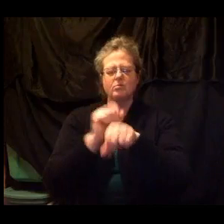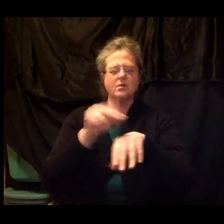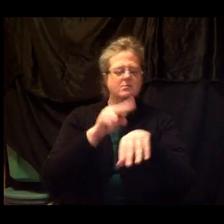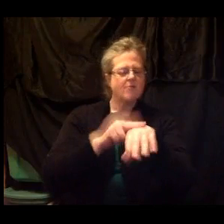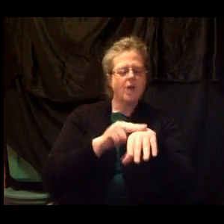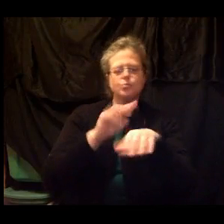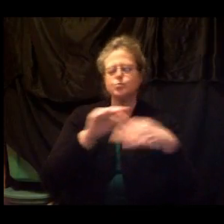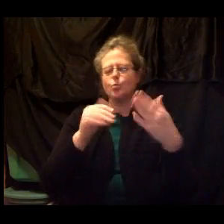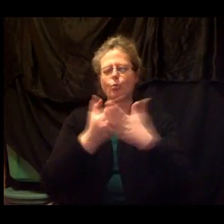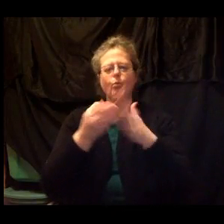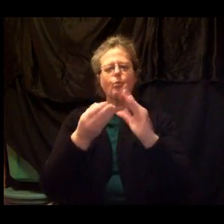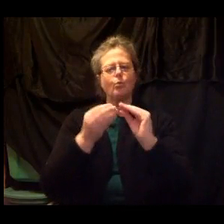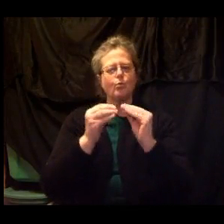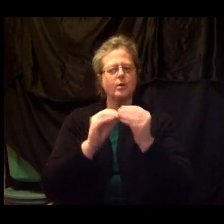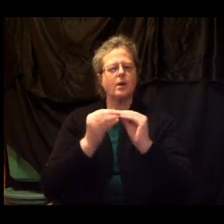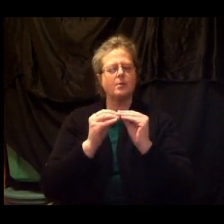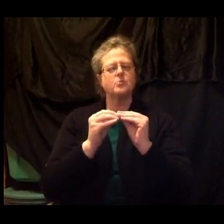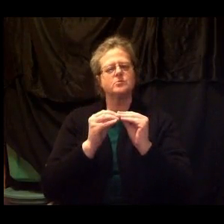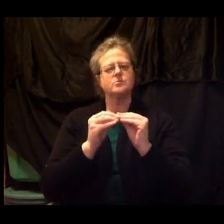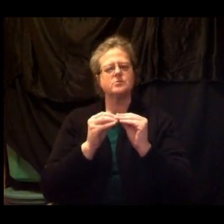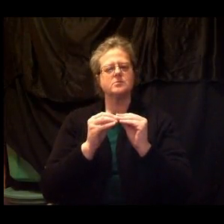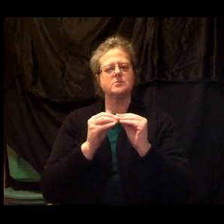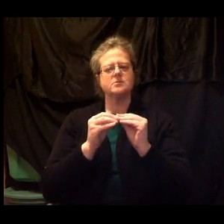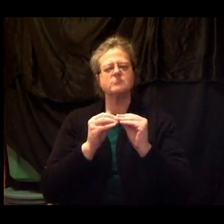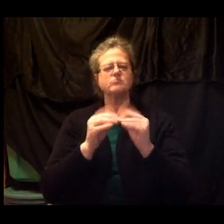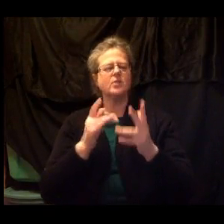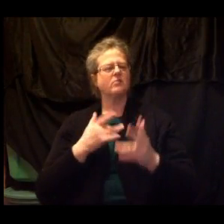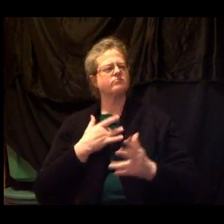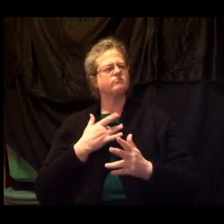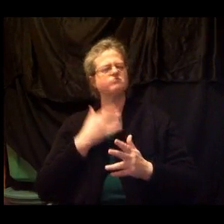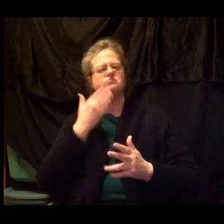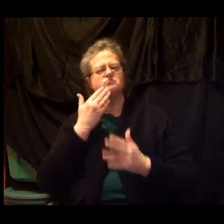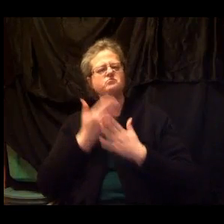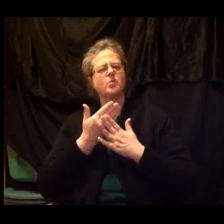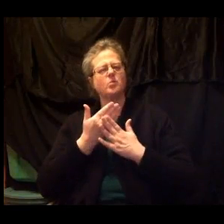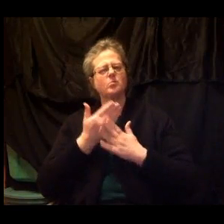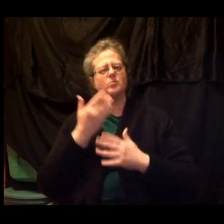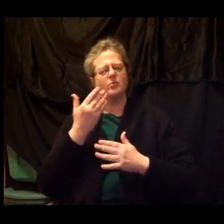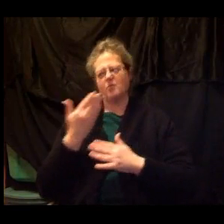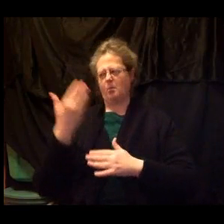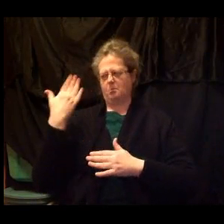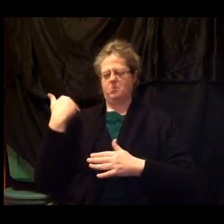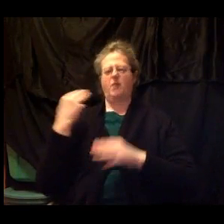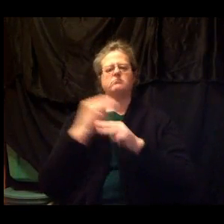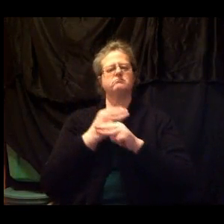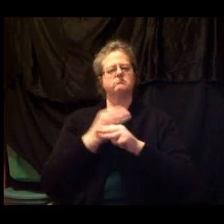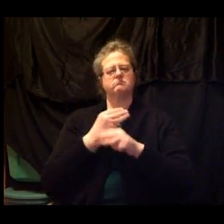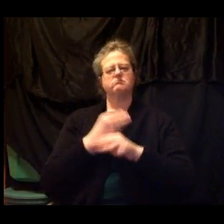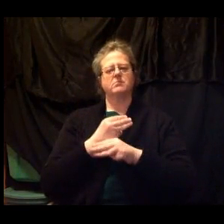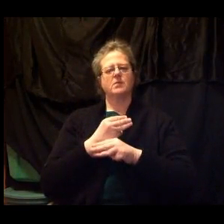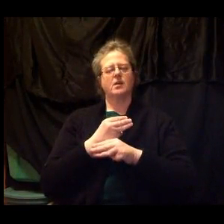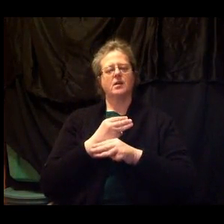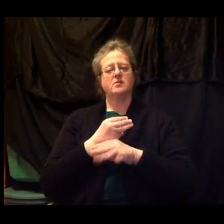pretty commonsensical. You've got a pretty good feel for that from your past math. Let's suppose we put